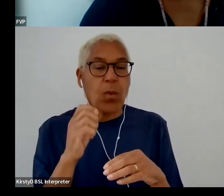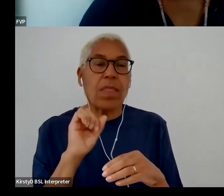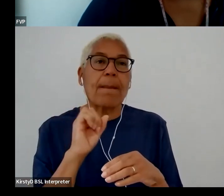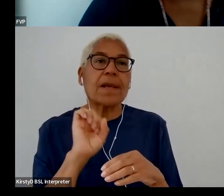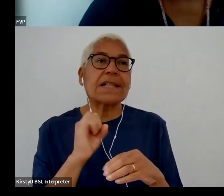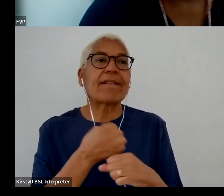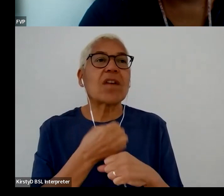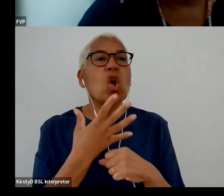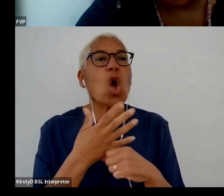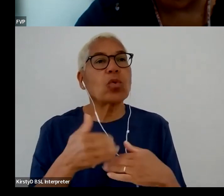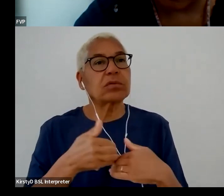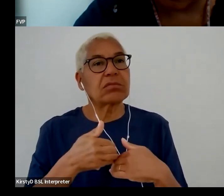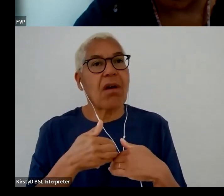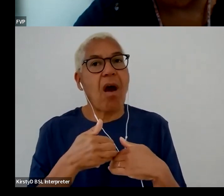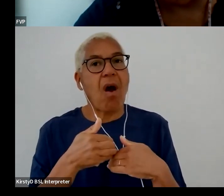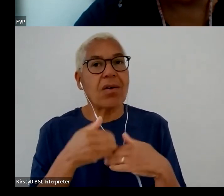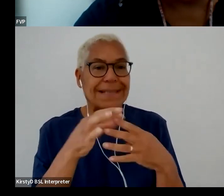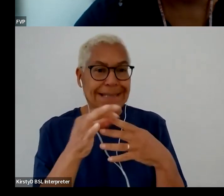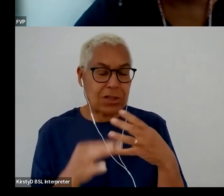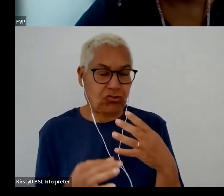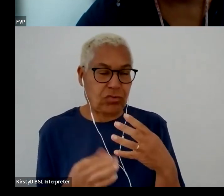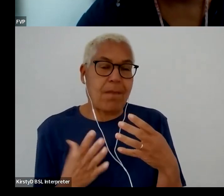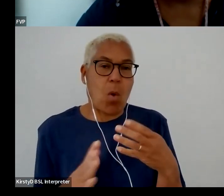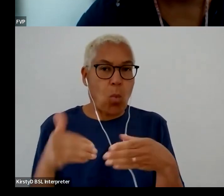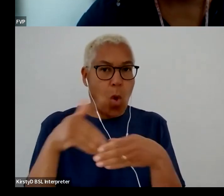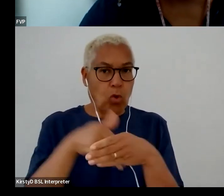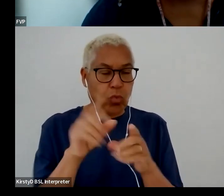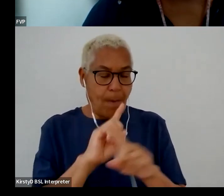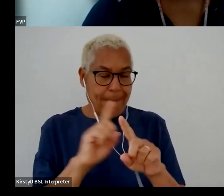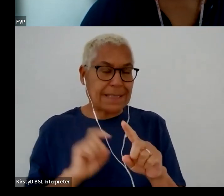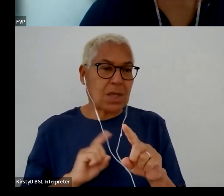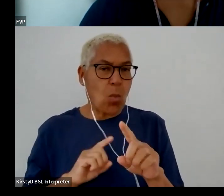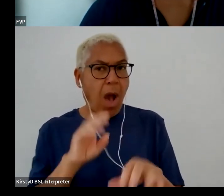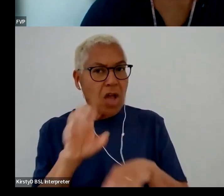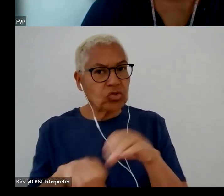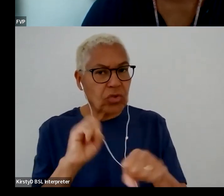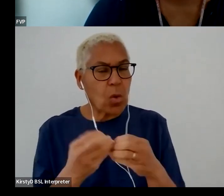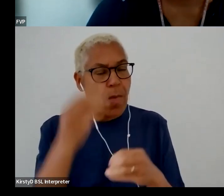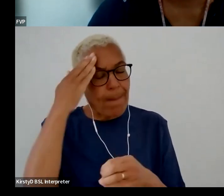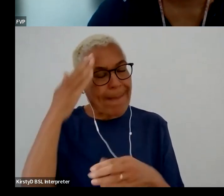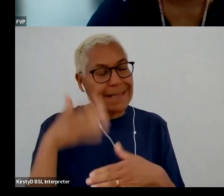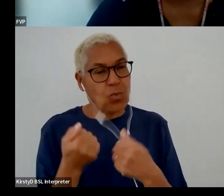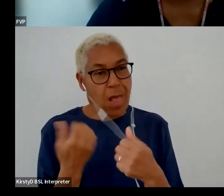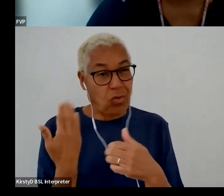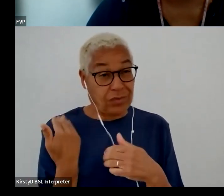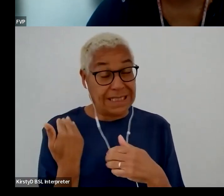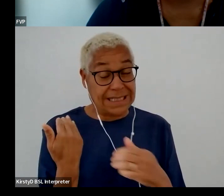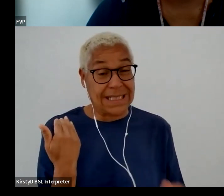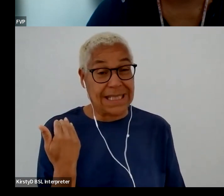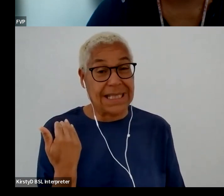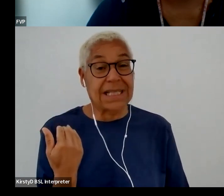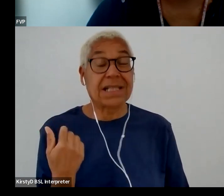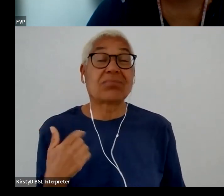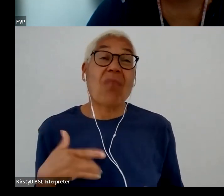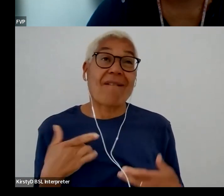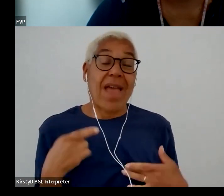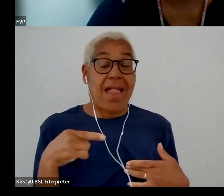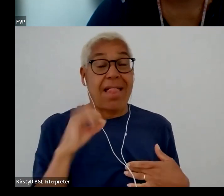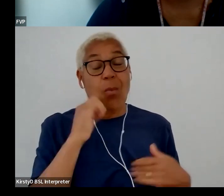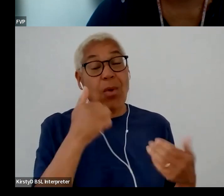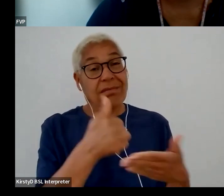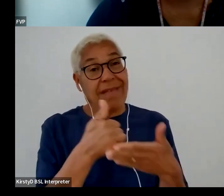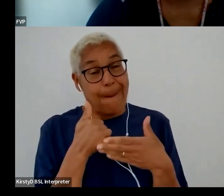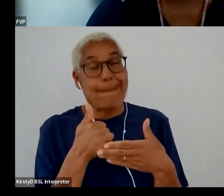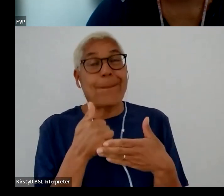syndrome. I really just wanted to join the meeting because he's struggling a little bit with his mental health recently. So yeah, I think this would help me a lot in